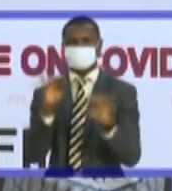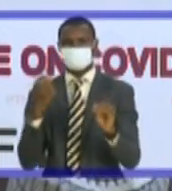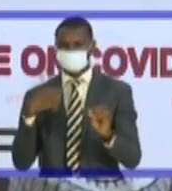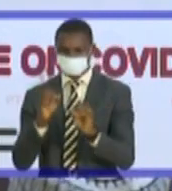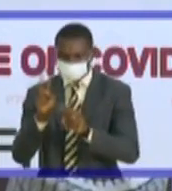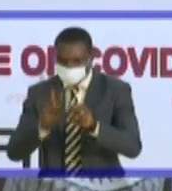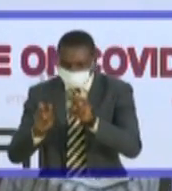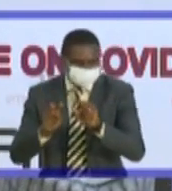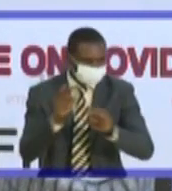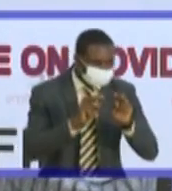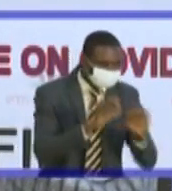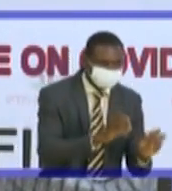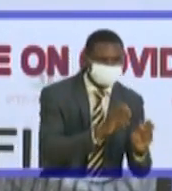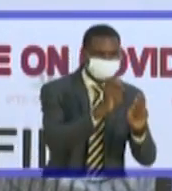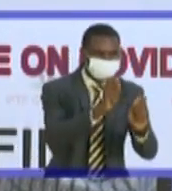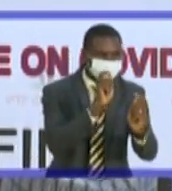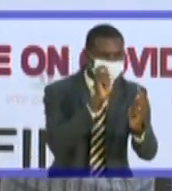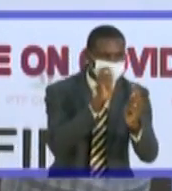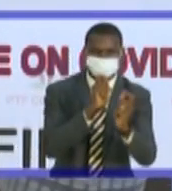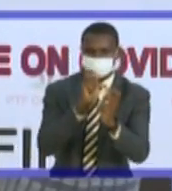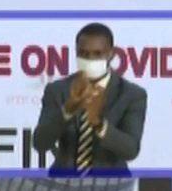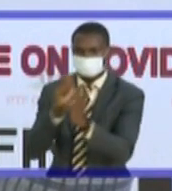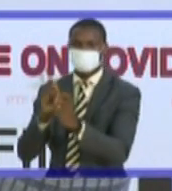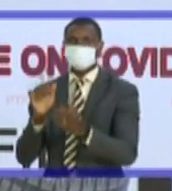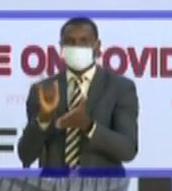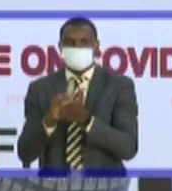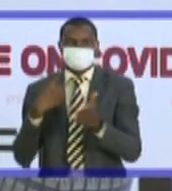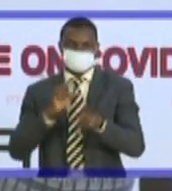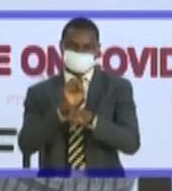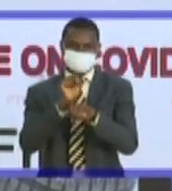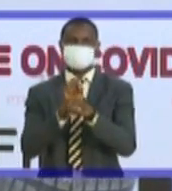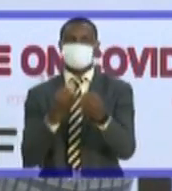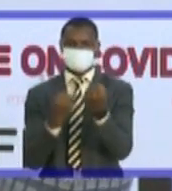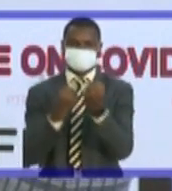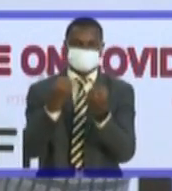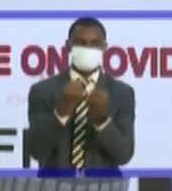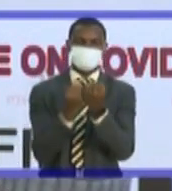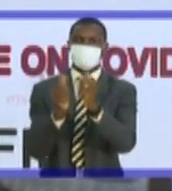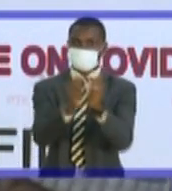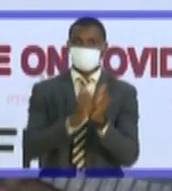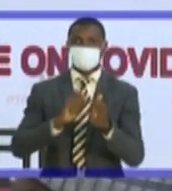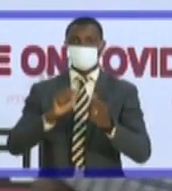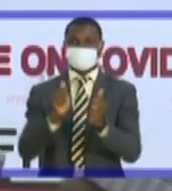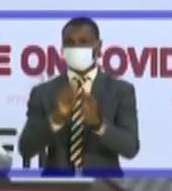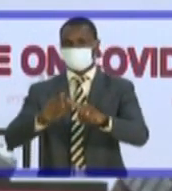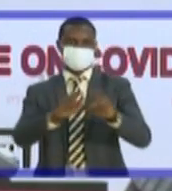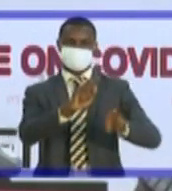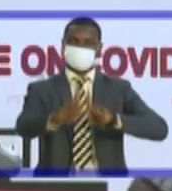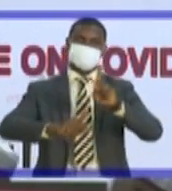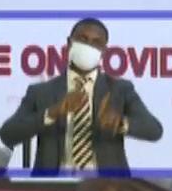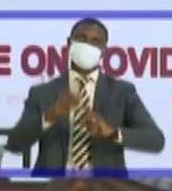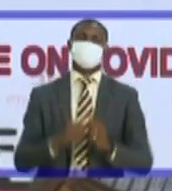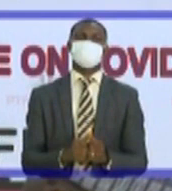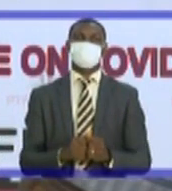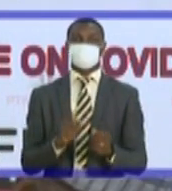and supervision. We are part of that structure that we're doing this work. And also, the ministry